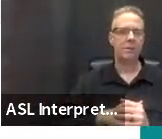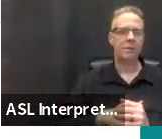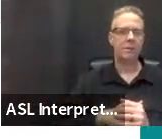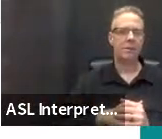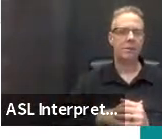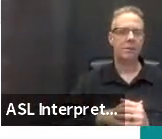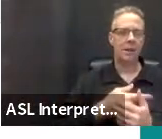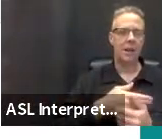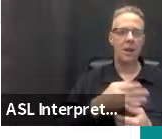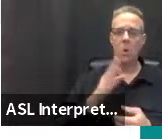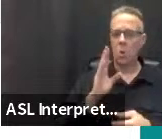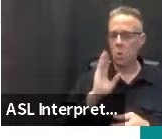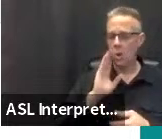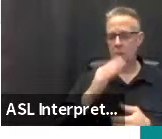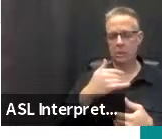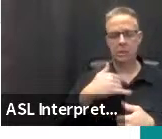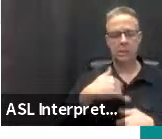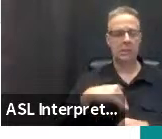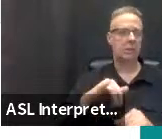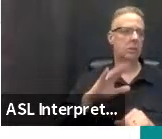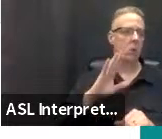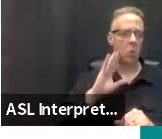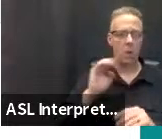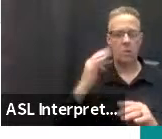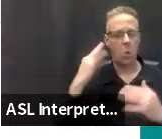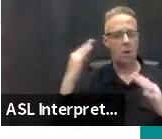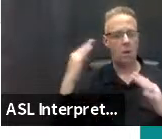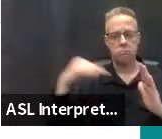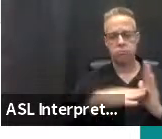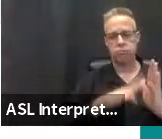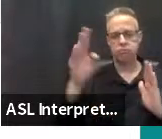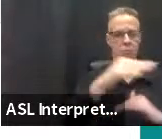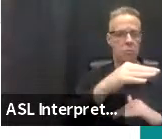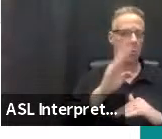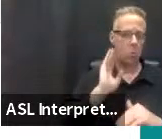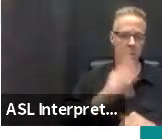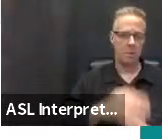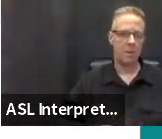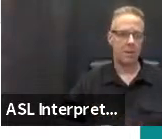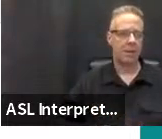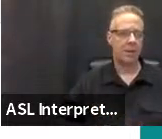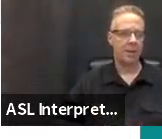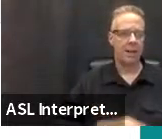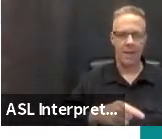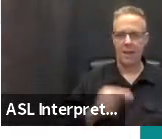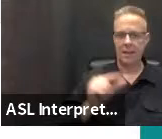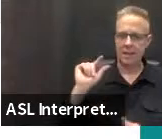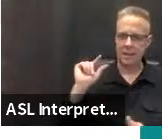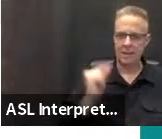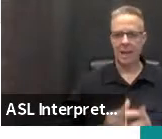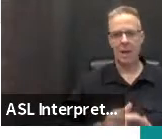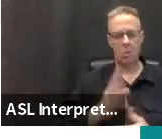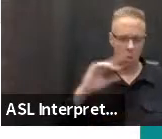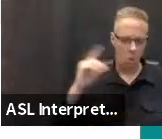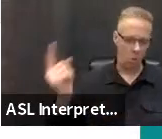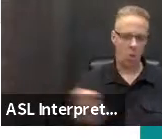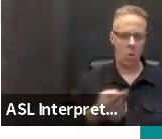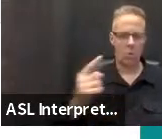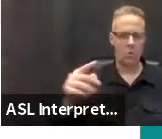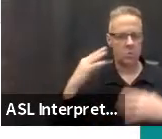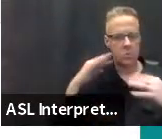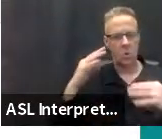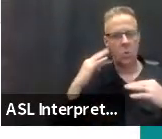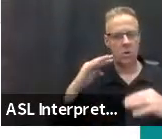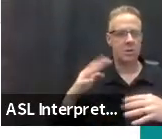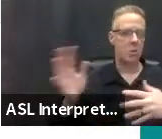it is going to bounce. It is going to bounce. It is going to be noisy. Well, this one's guaranteed to be noisy all the time, I guess. Wind